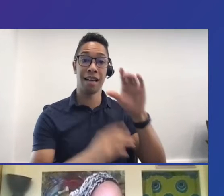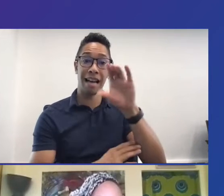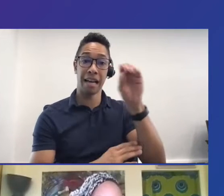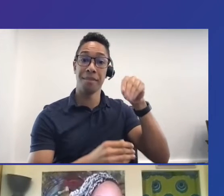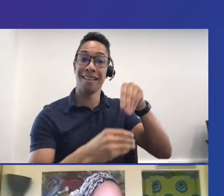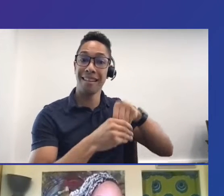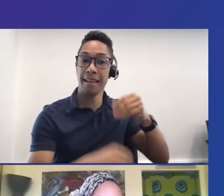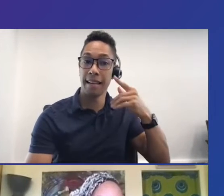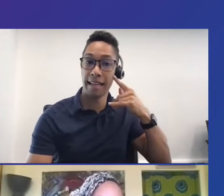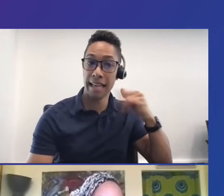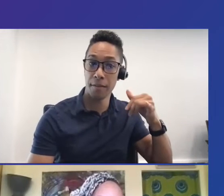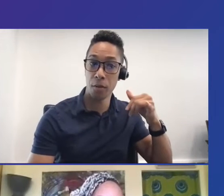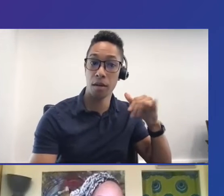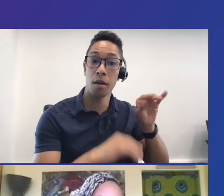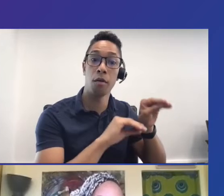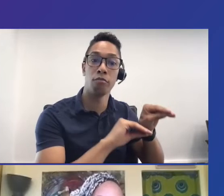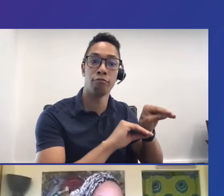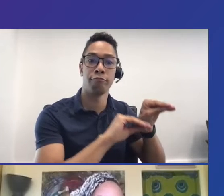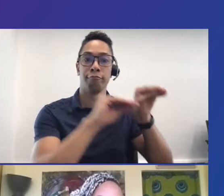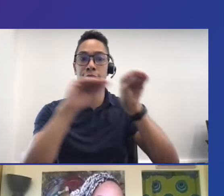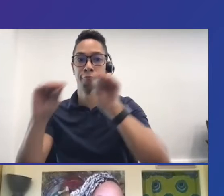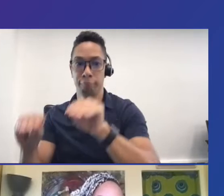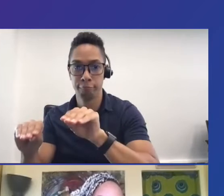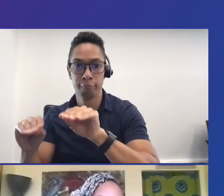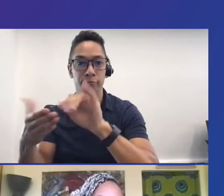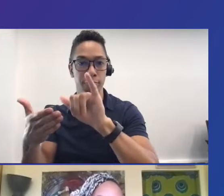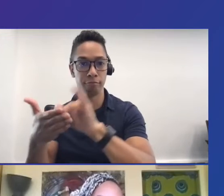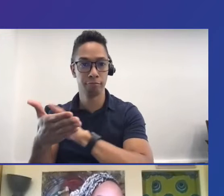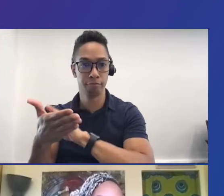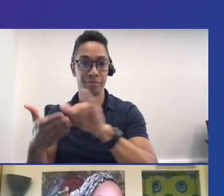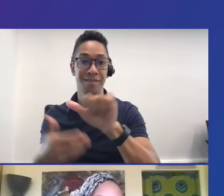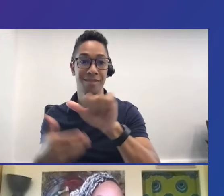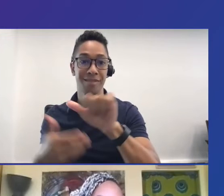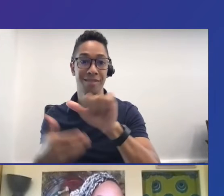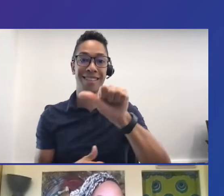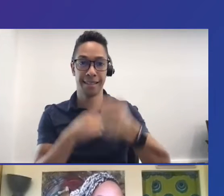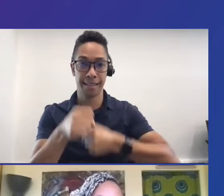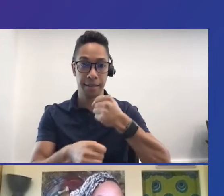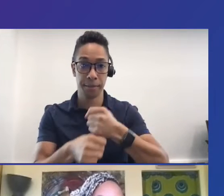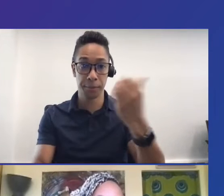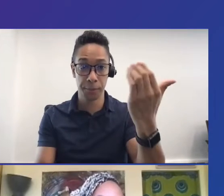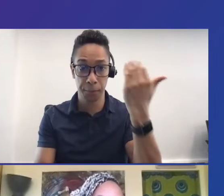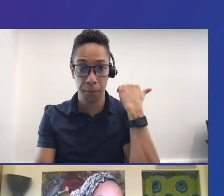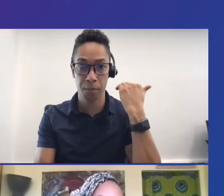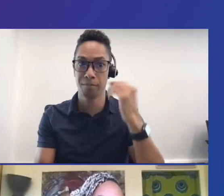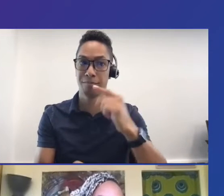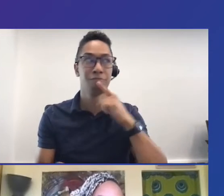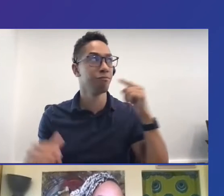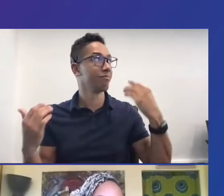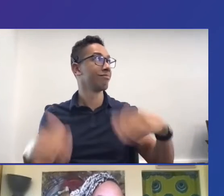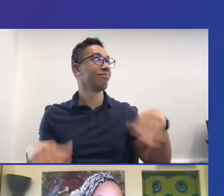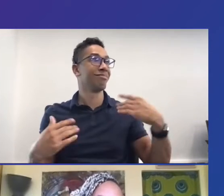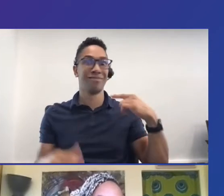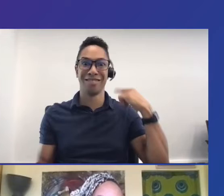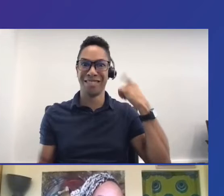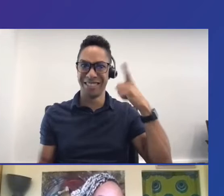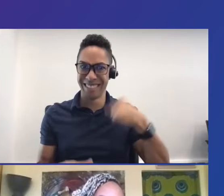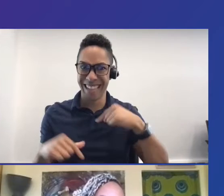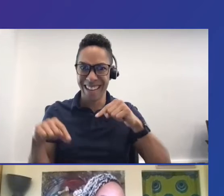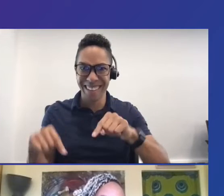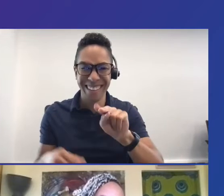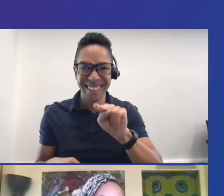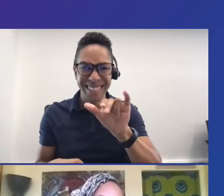then moved it to New York 10 years ago. So crazy. It's been 10 years since I've been in New York.